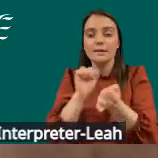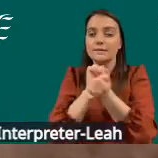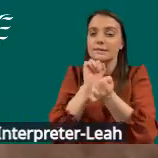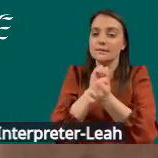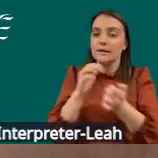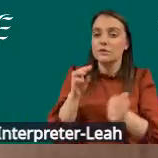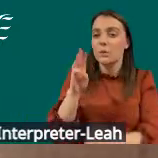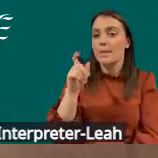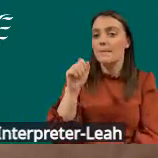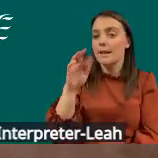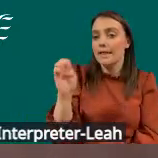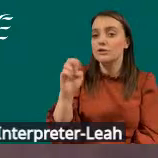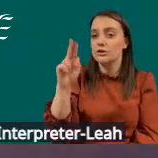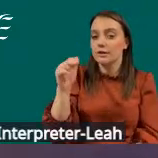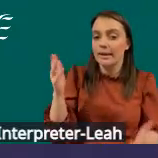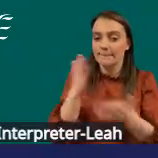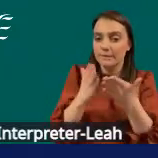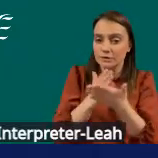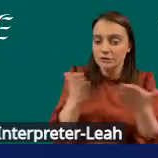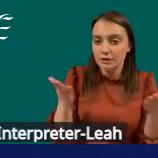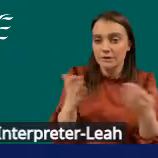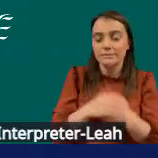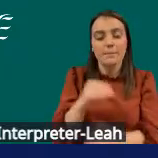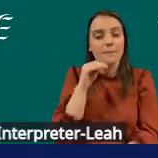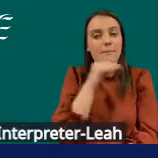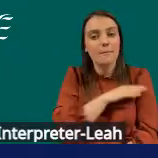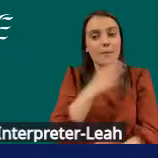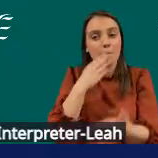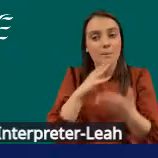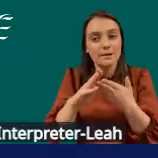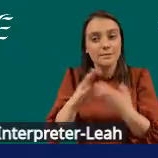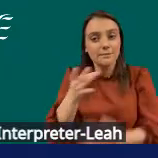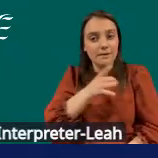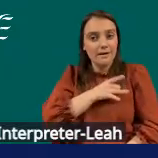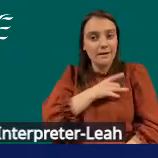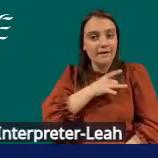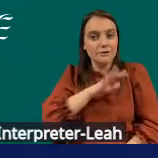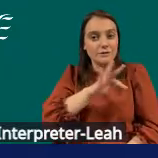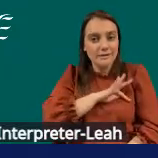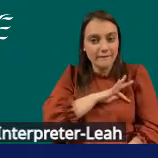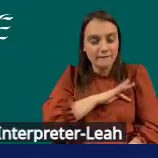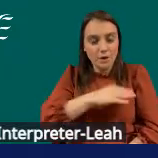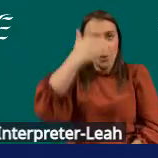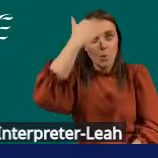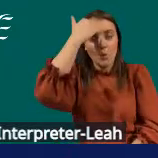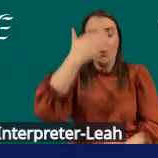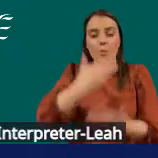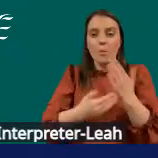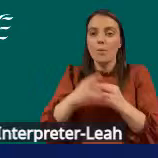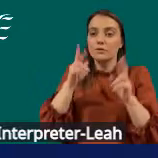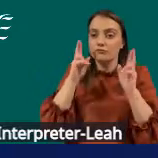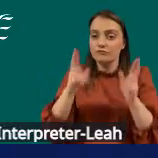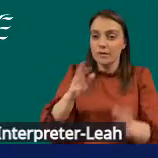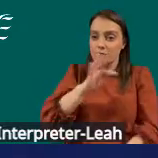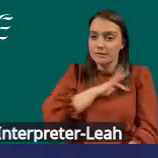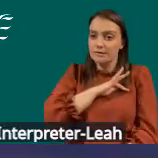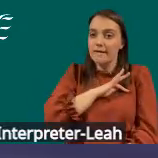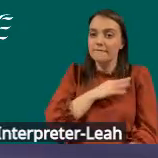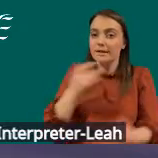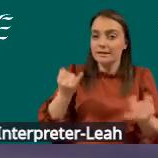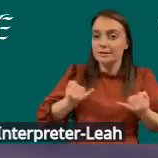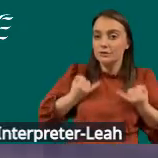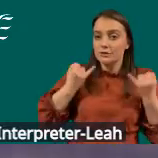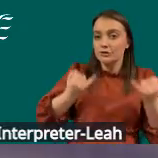shared. The key message is to be kind to yourself, to know what's right for you and to enjoy